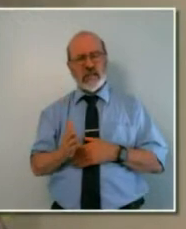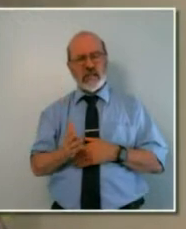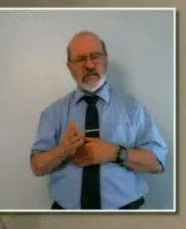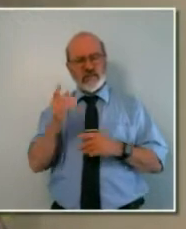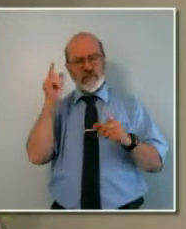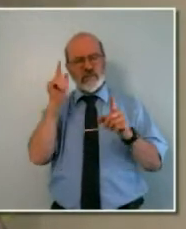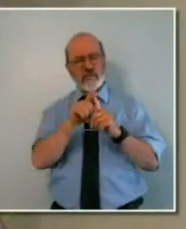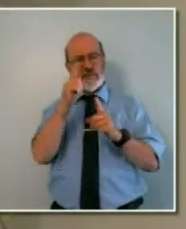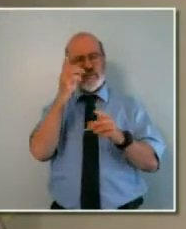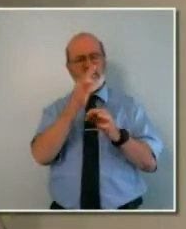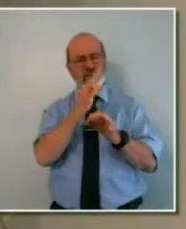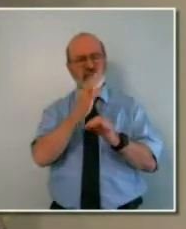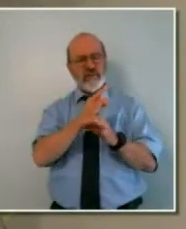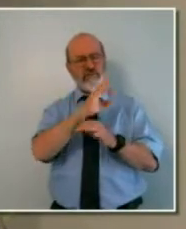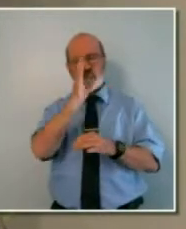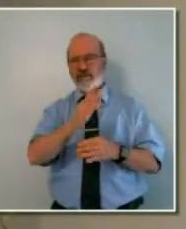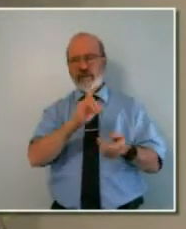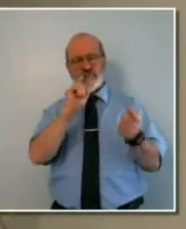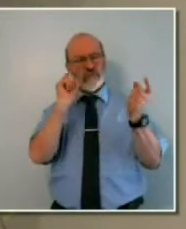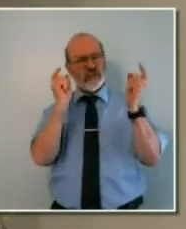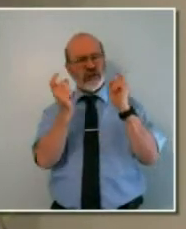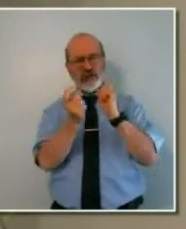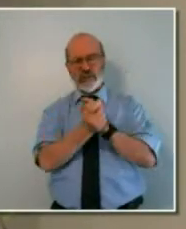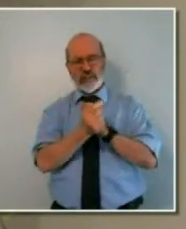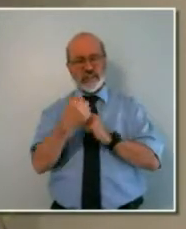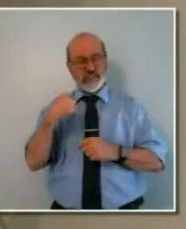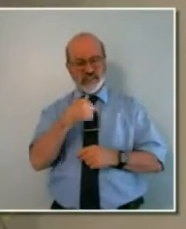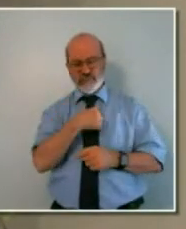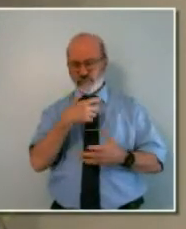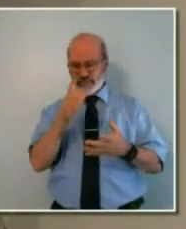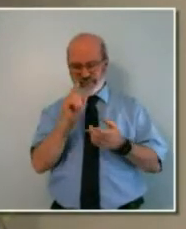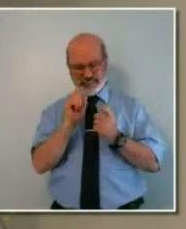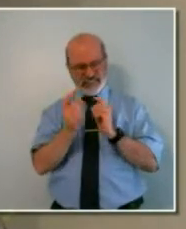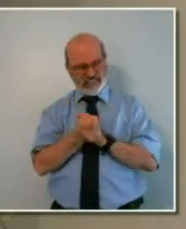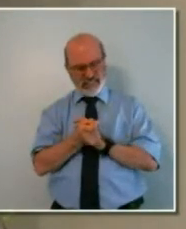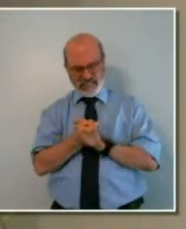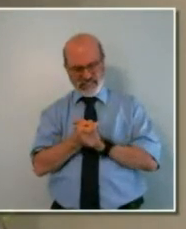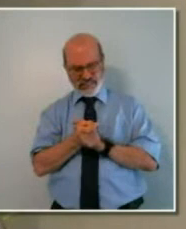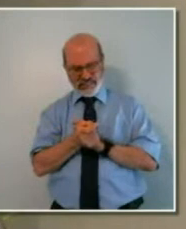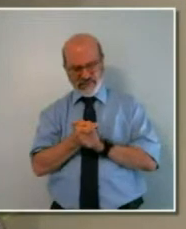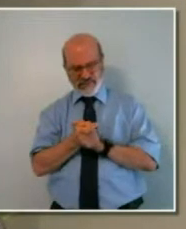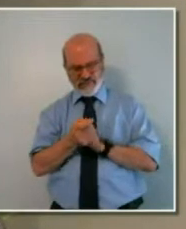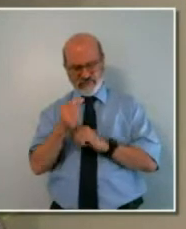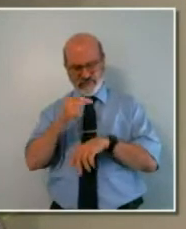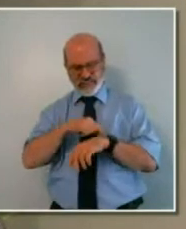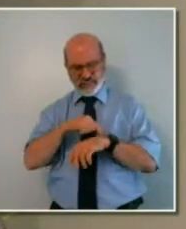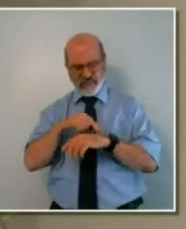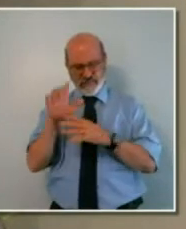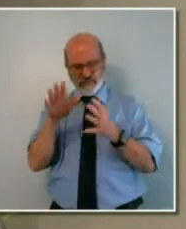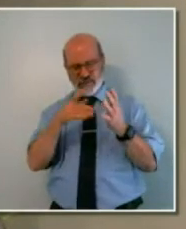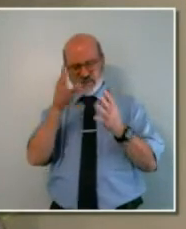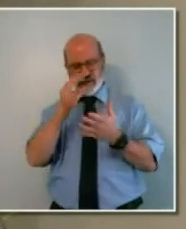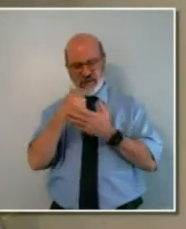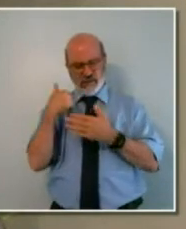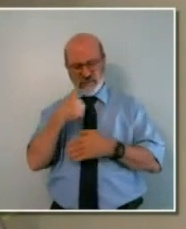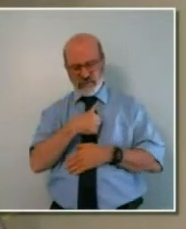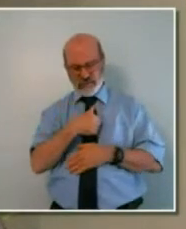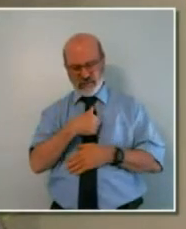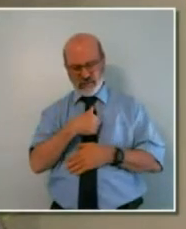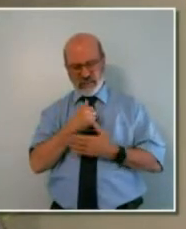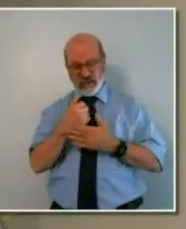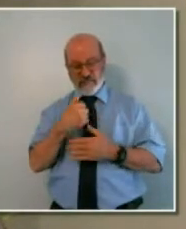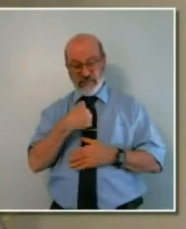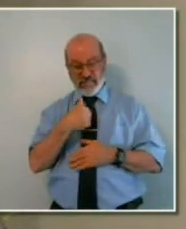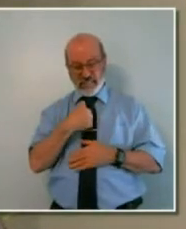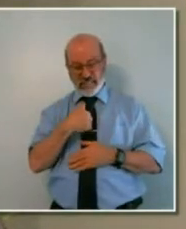faithful and you've never changed. It's we that change with the seasons and with the winds. Oh God, help us. Help me.